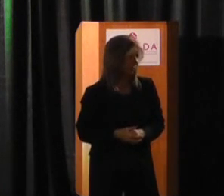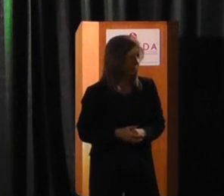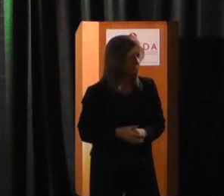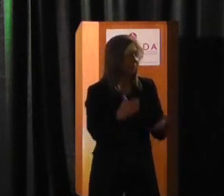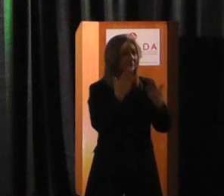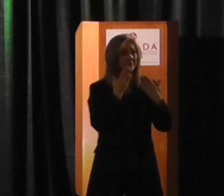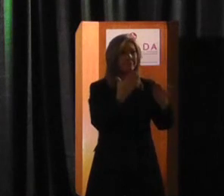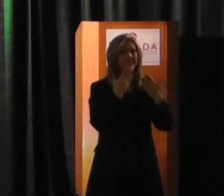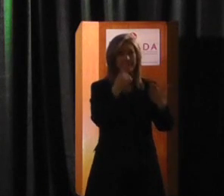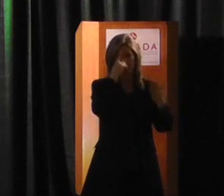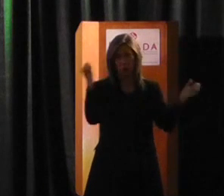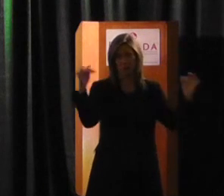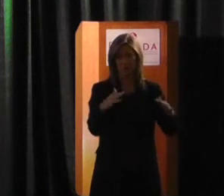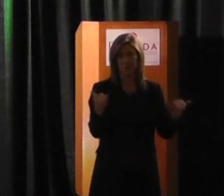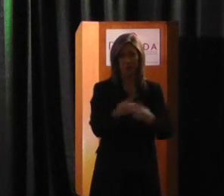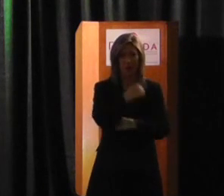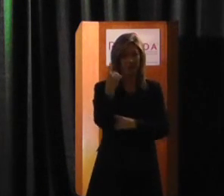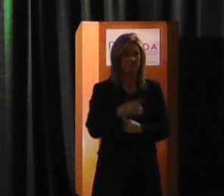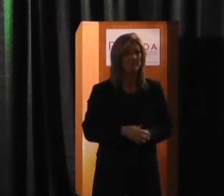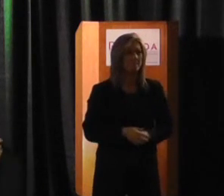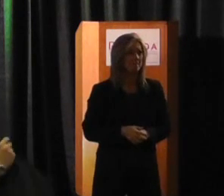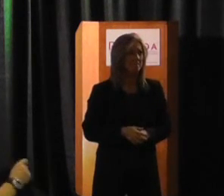today. Please.